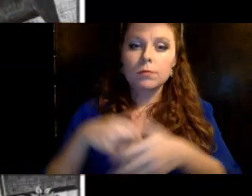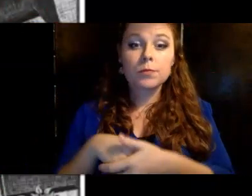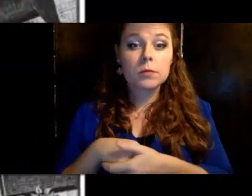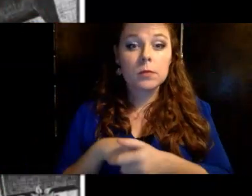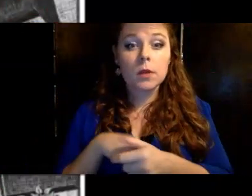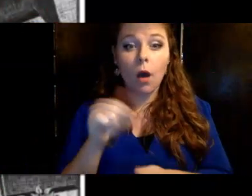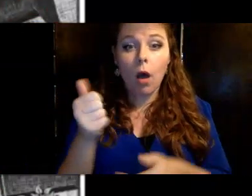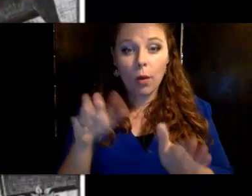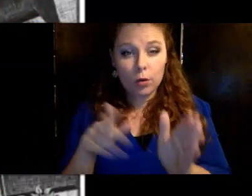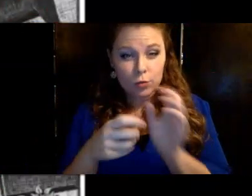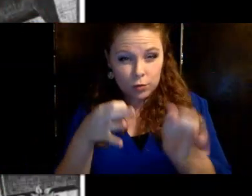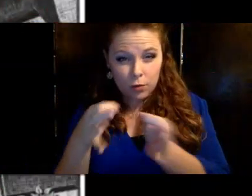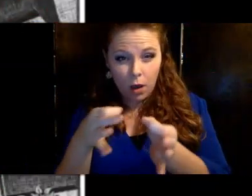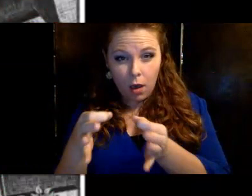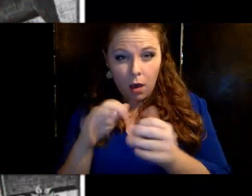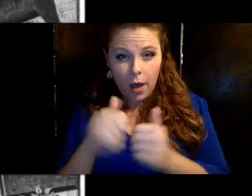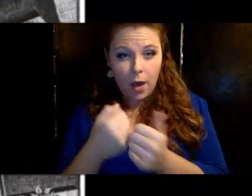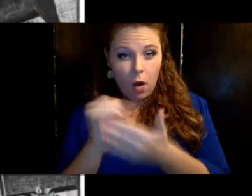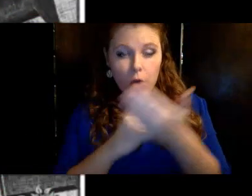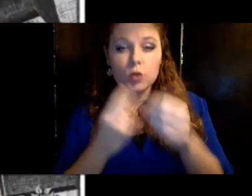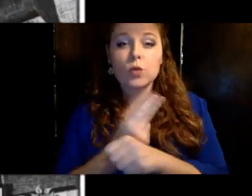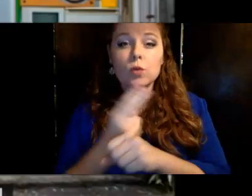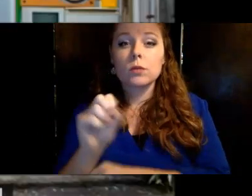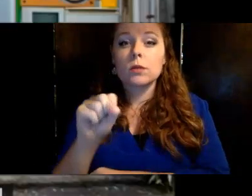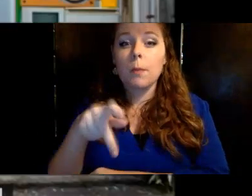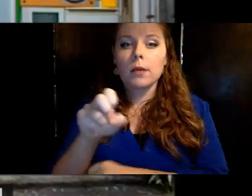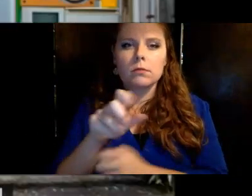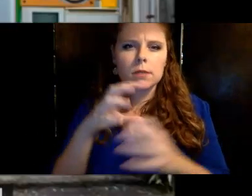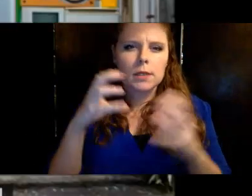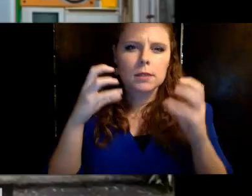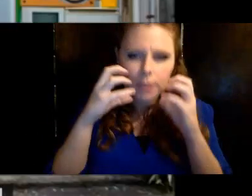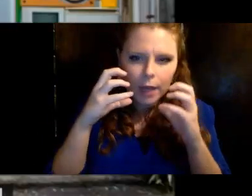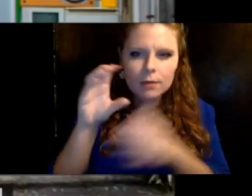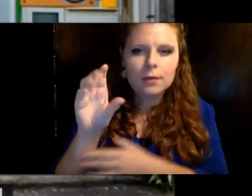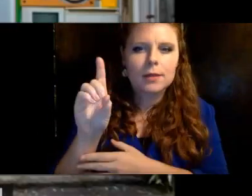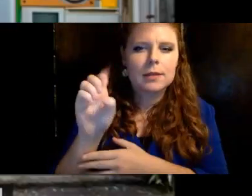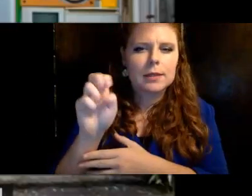Some other ways to describe how artists use space are dense,